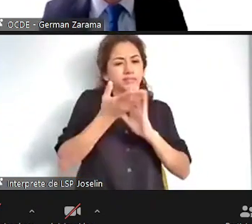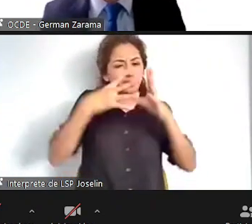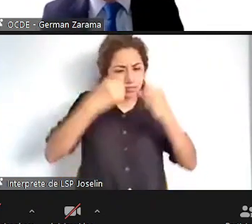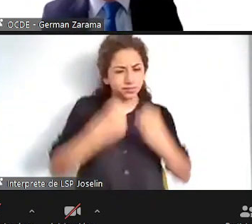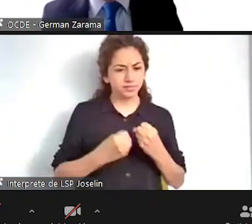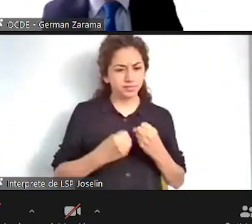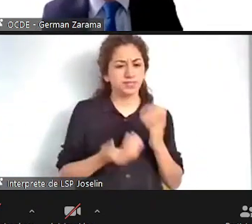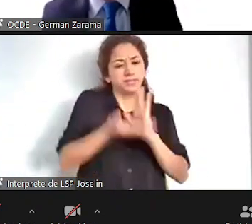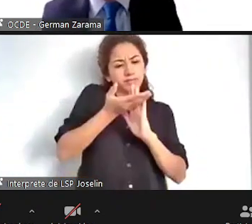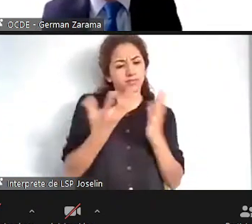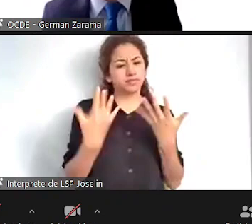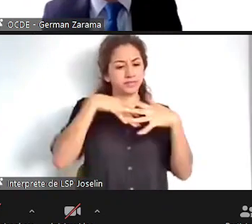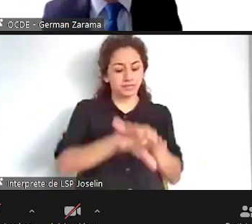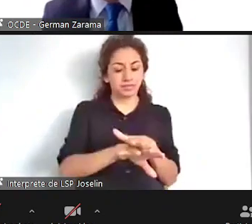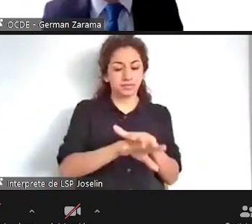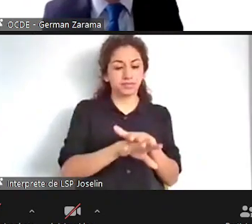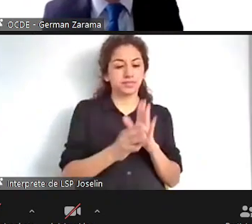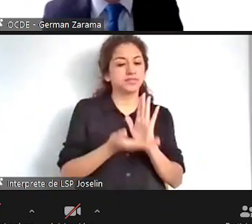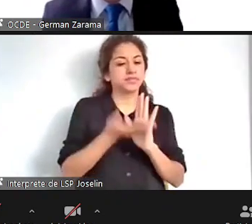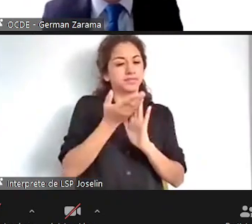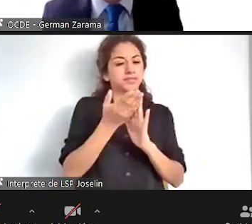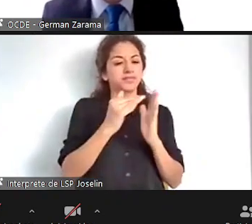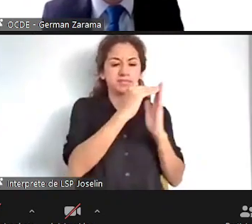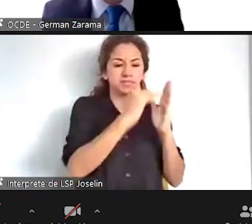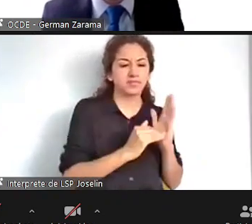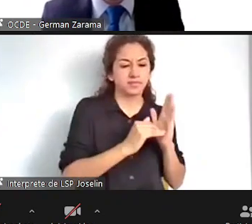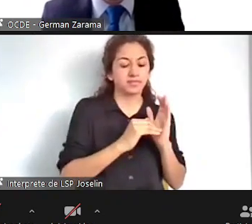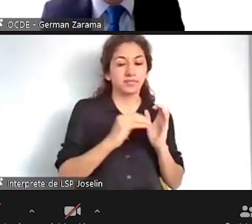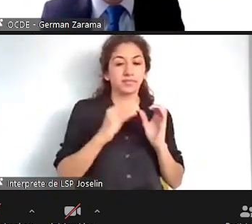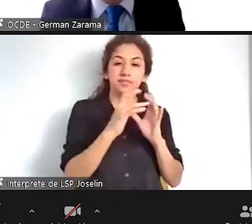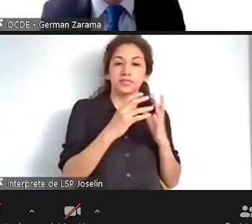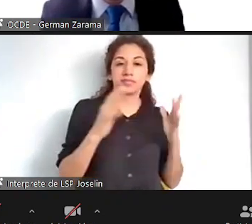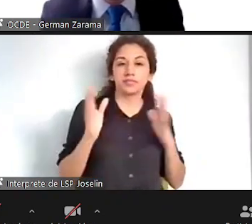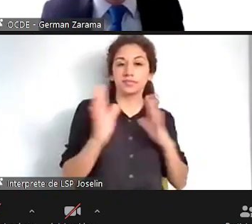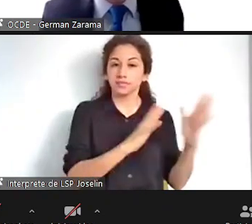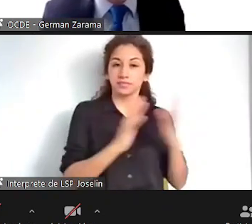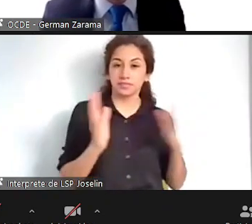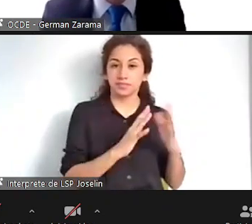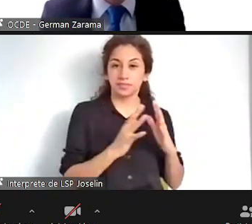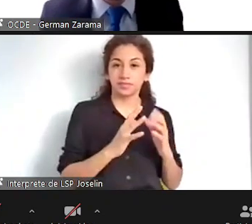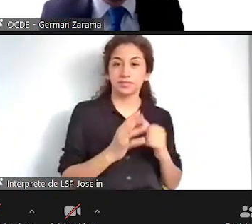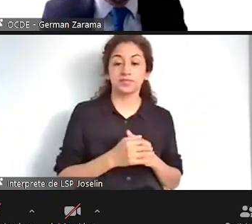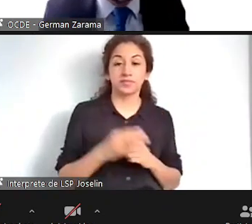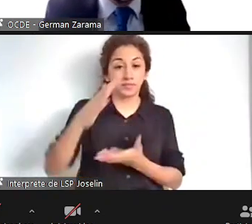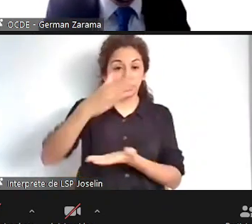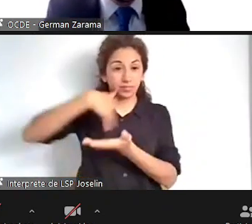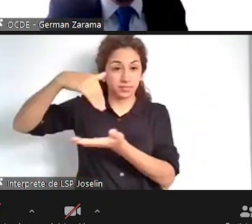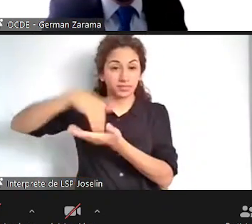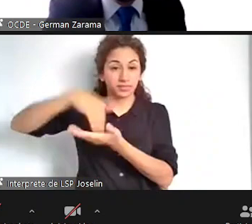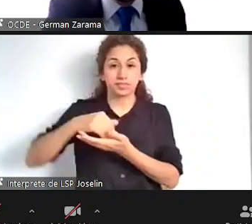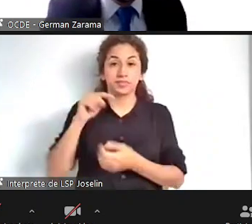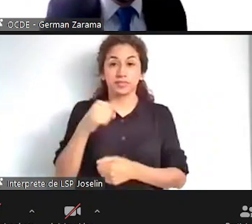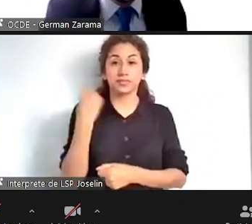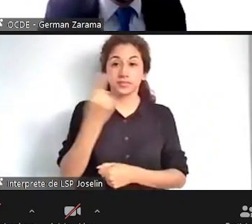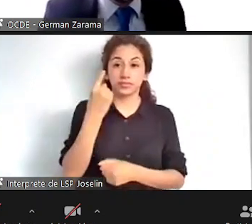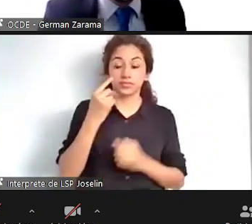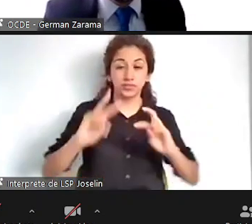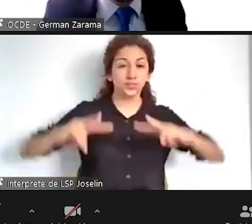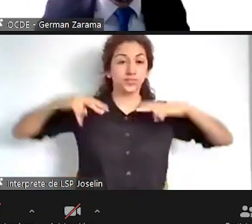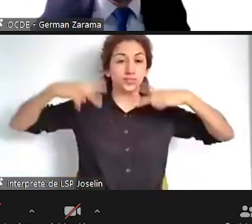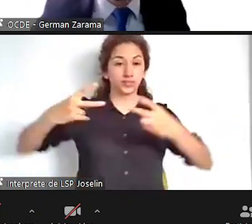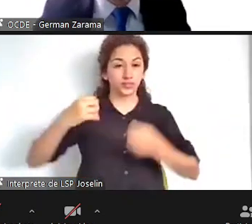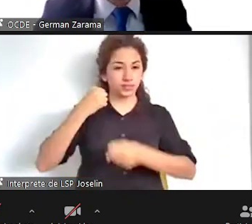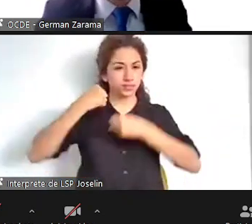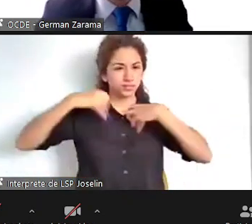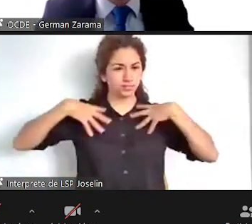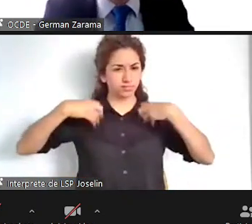look at a more sustainable development and that lower carbon footprint and trying to get to the goals